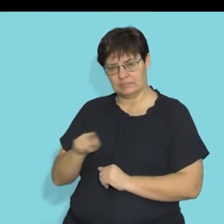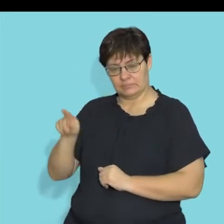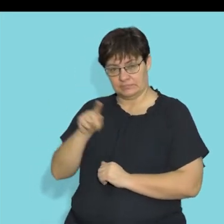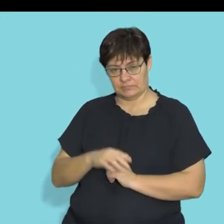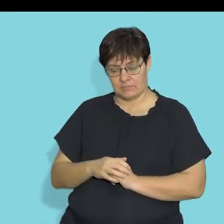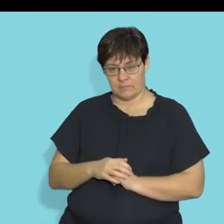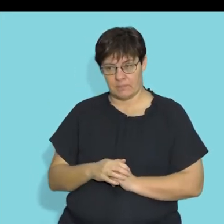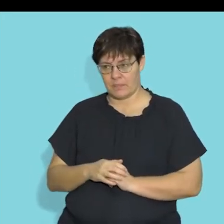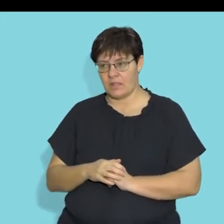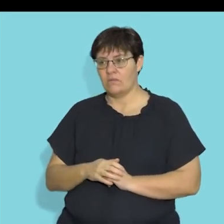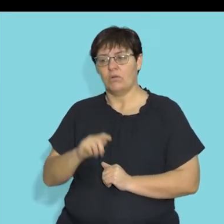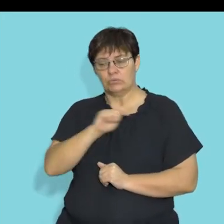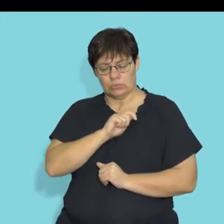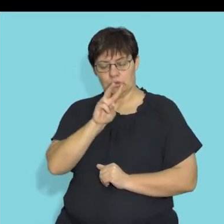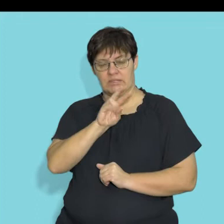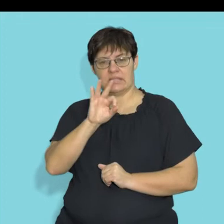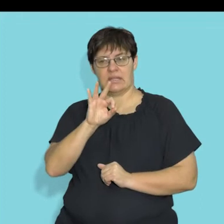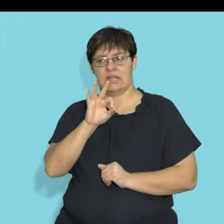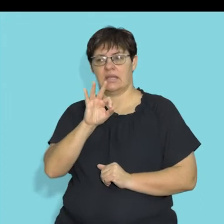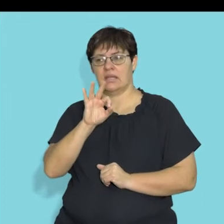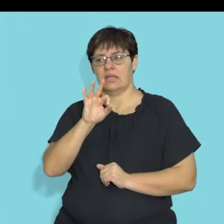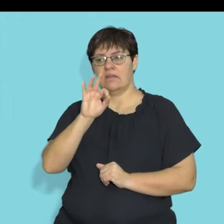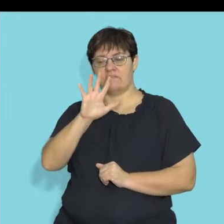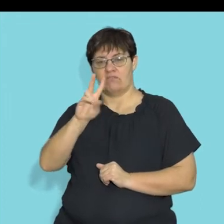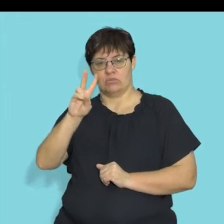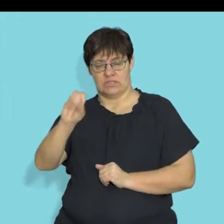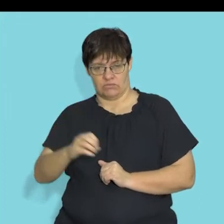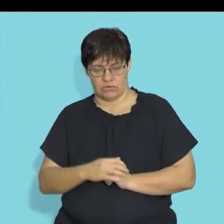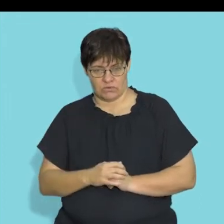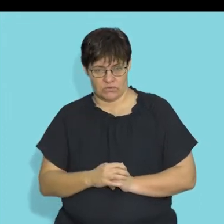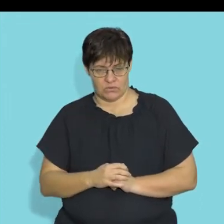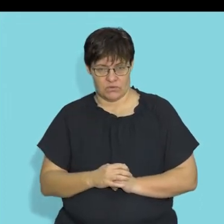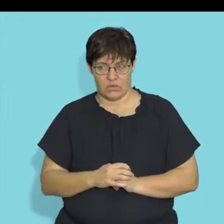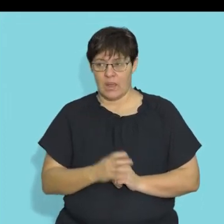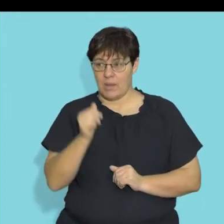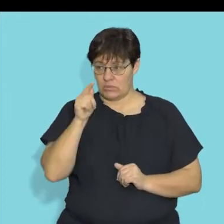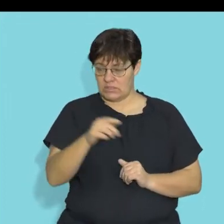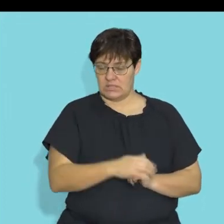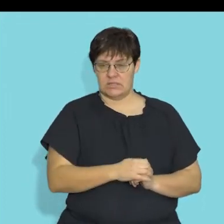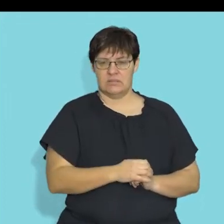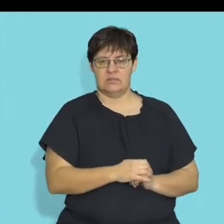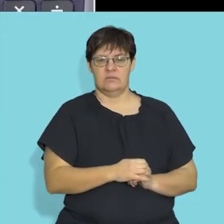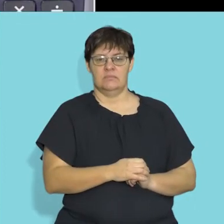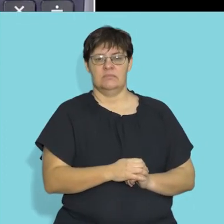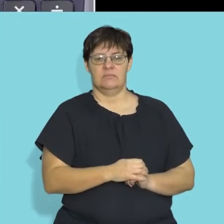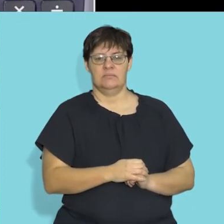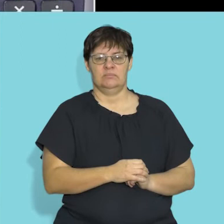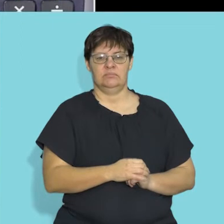Look at this here. If you take your actual figure of 23,520, let's take that figure,